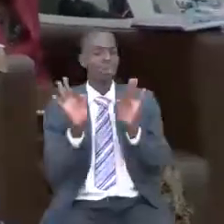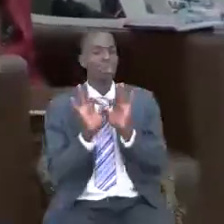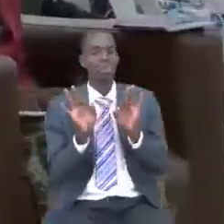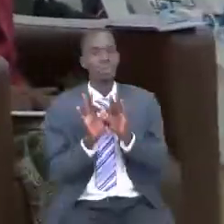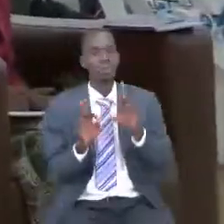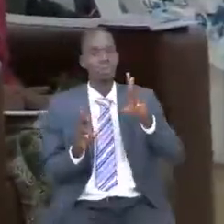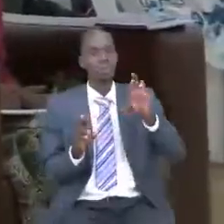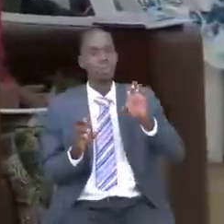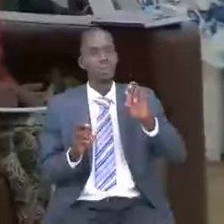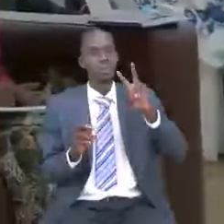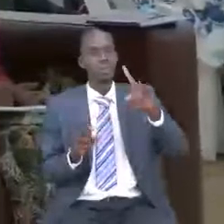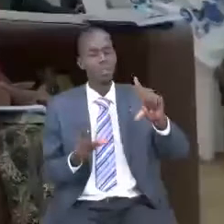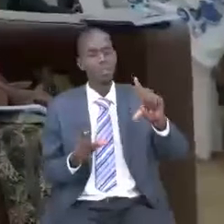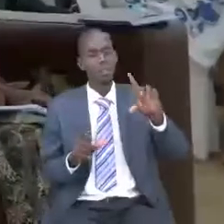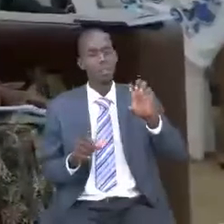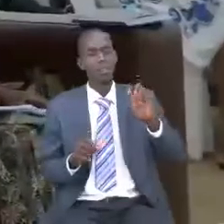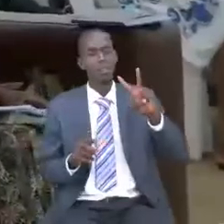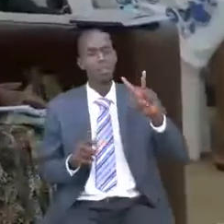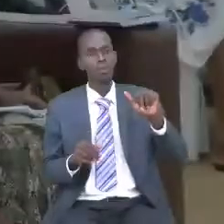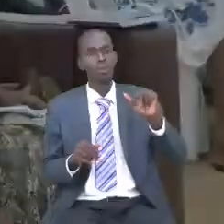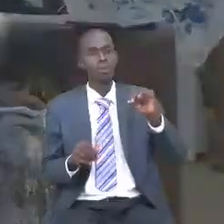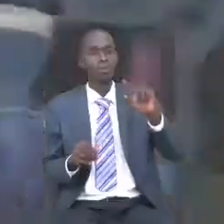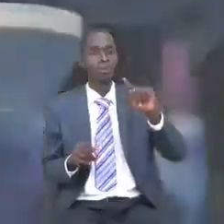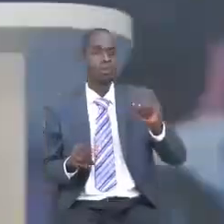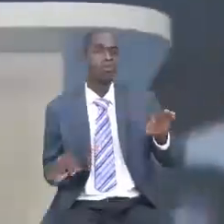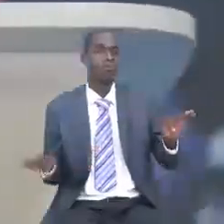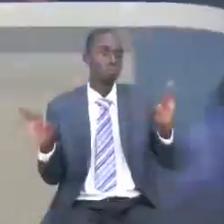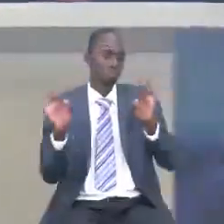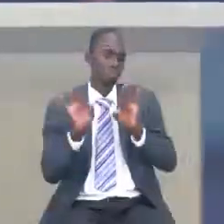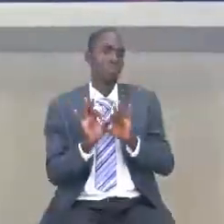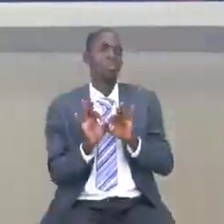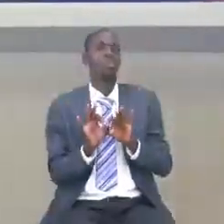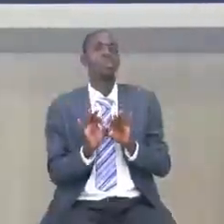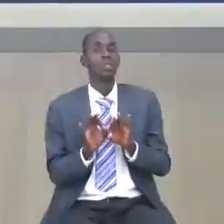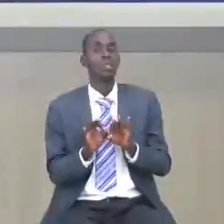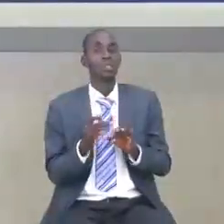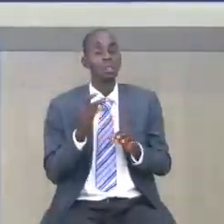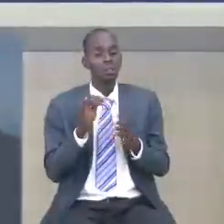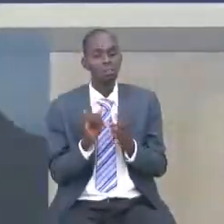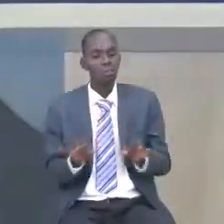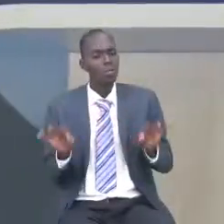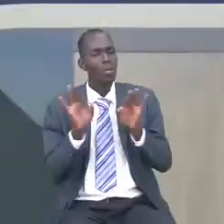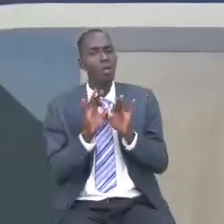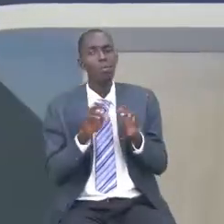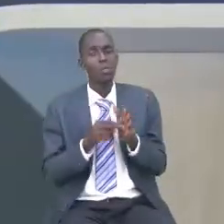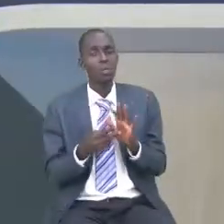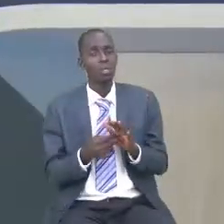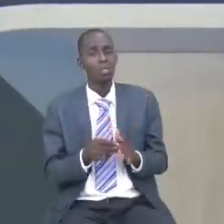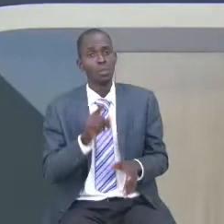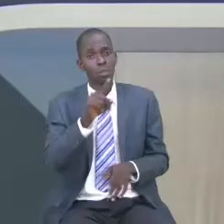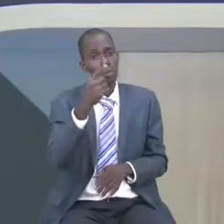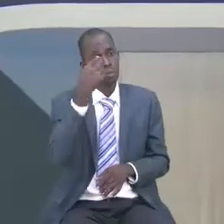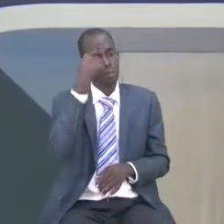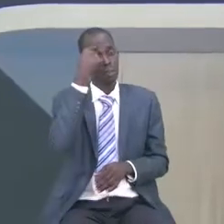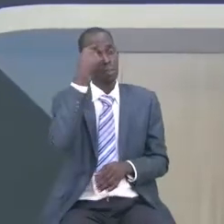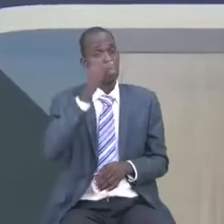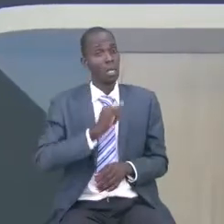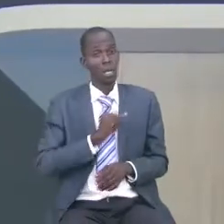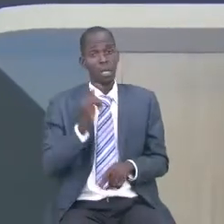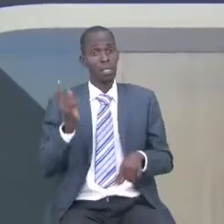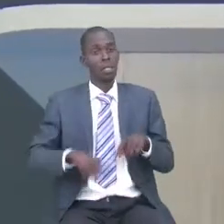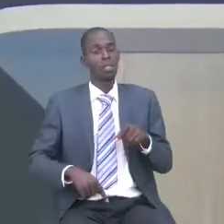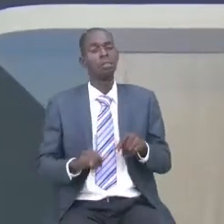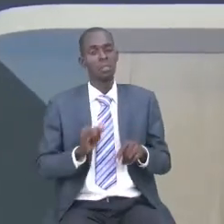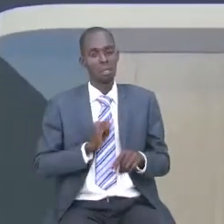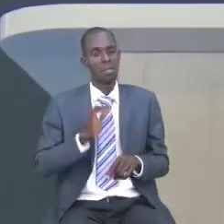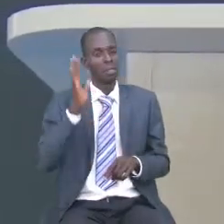relevant. Relevance means that they say, I will not, I'm going to be relevant, I